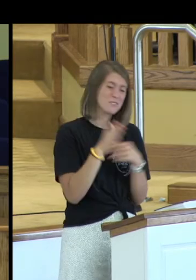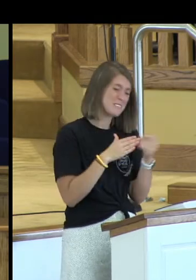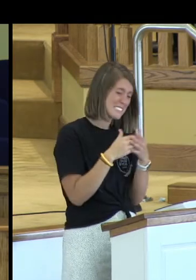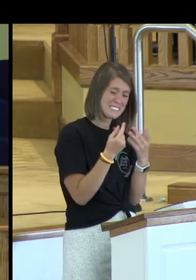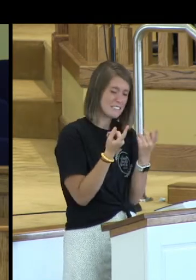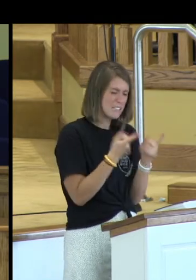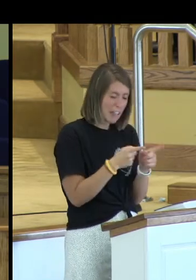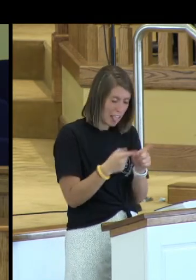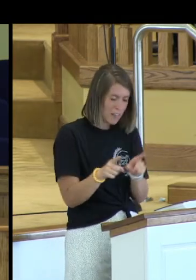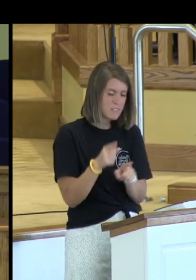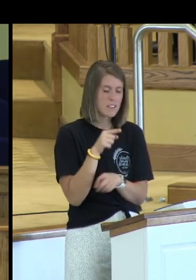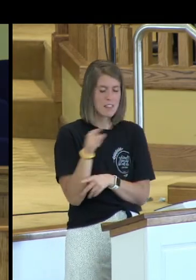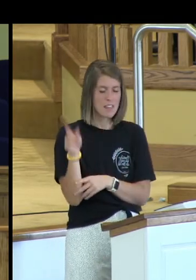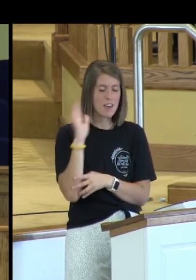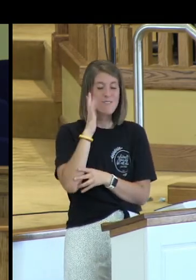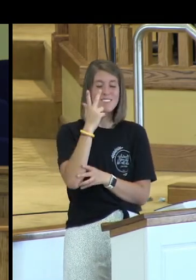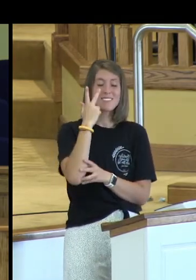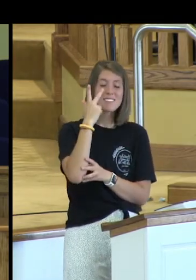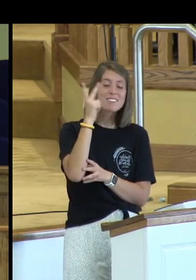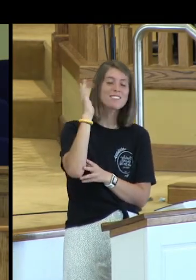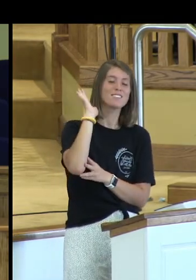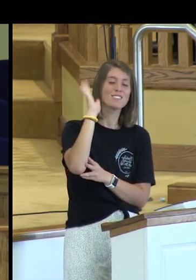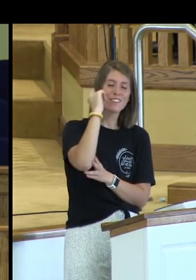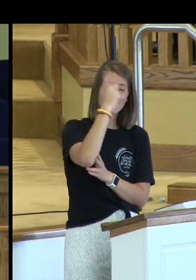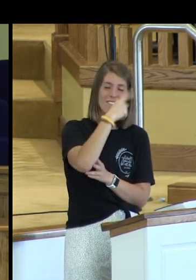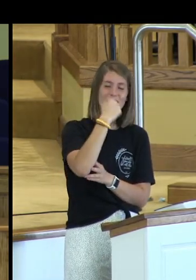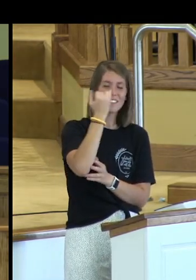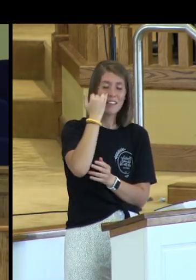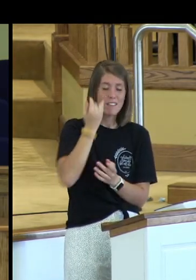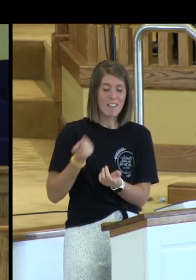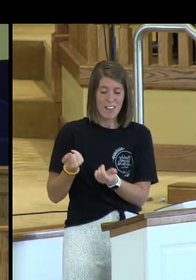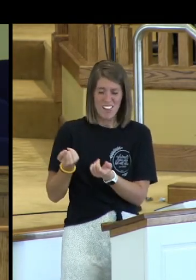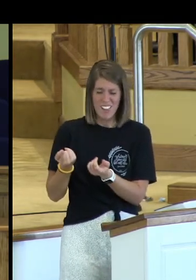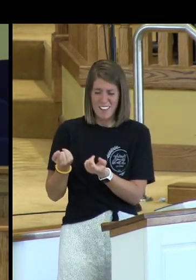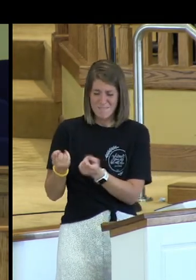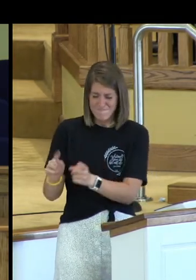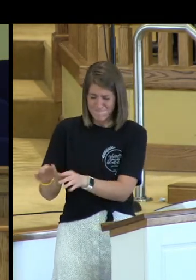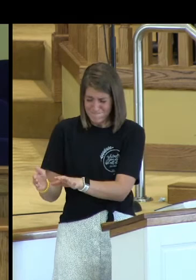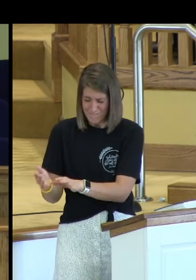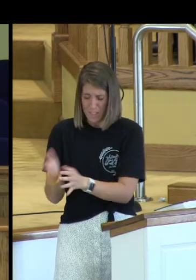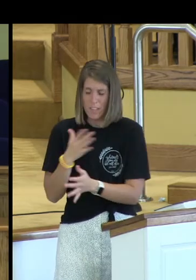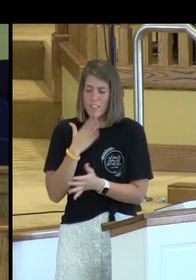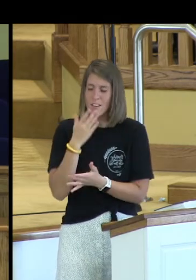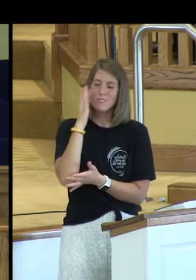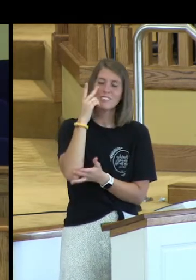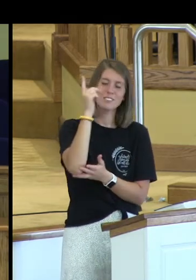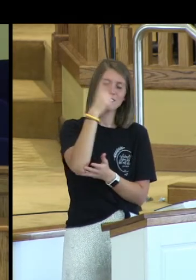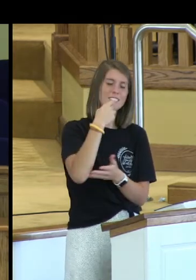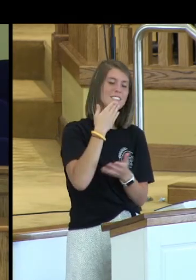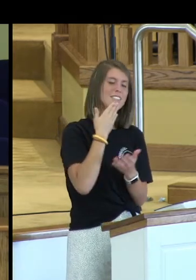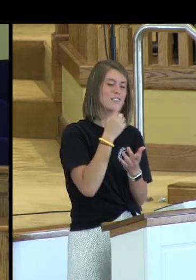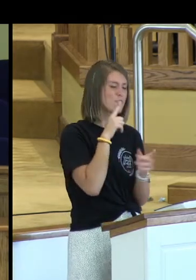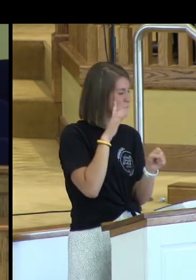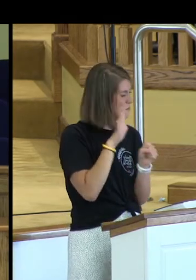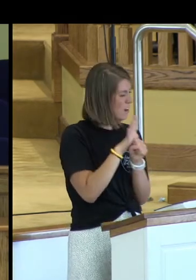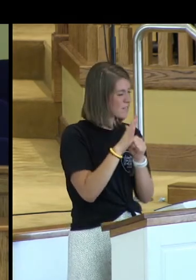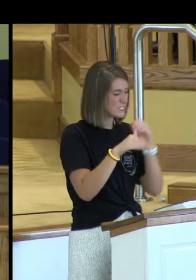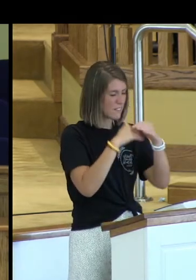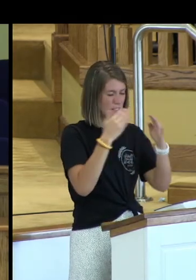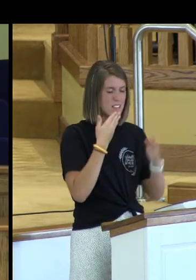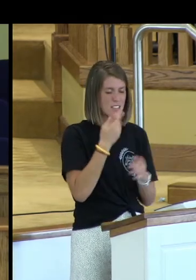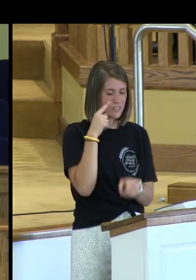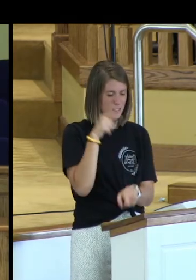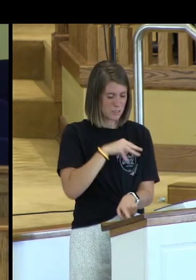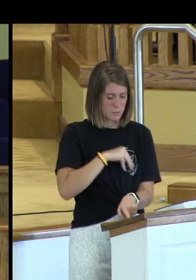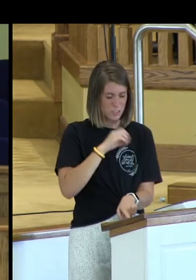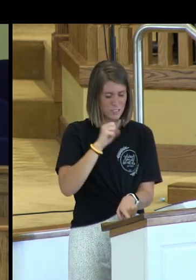happens, that they will get to see your face if tragic things come their way. Lord, thank you for the promise of heaven, and thank you that Brother Spivey and his wife are